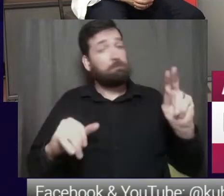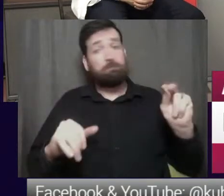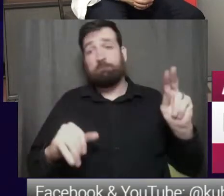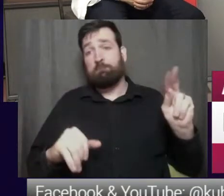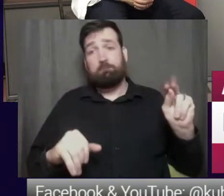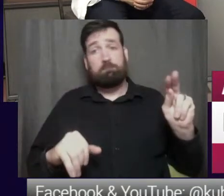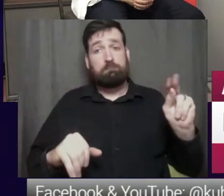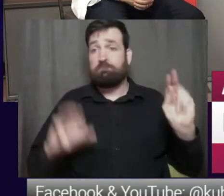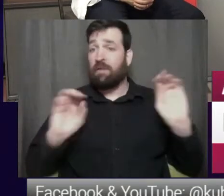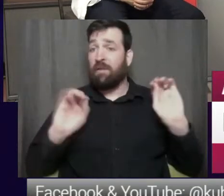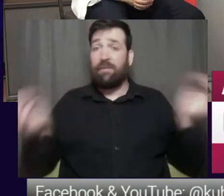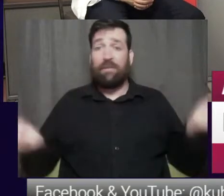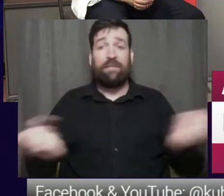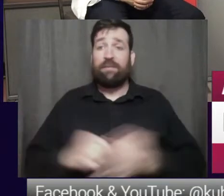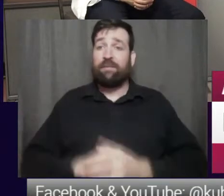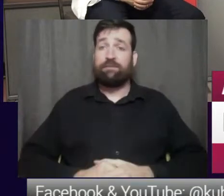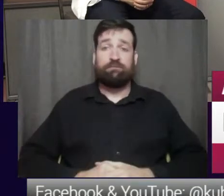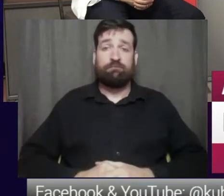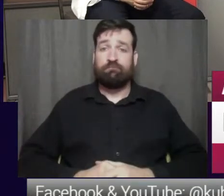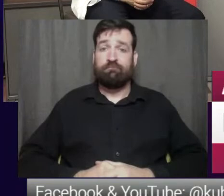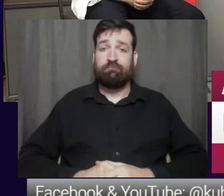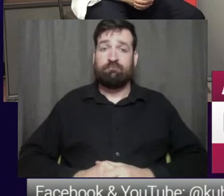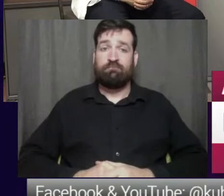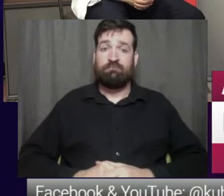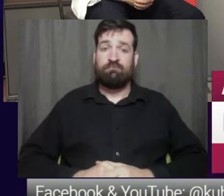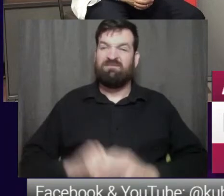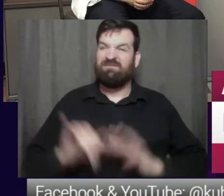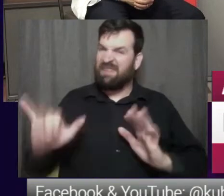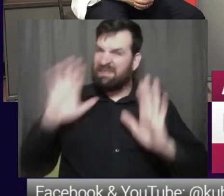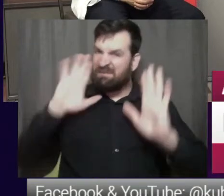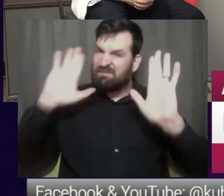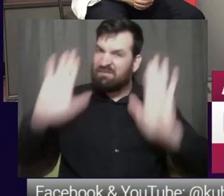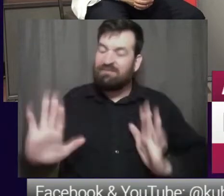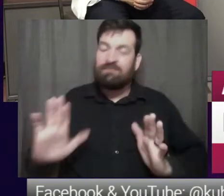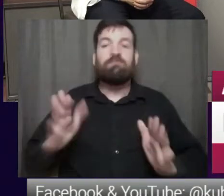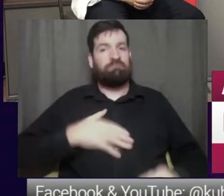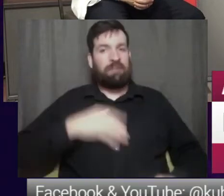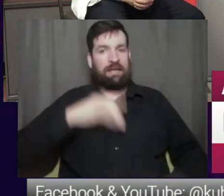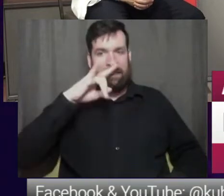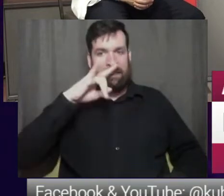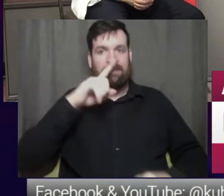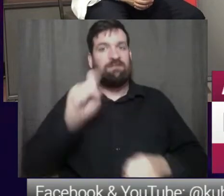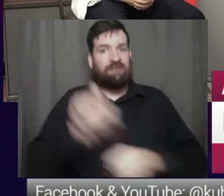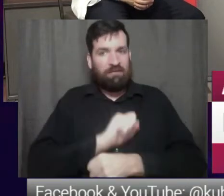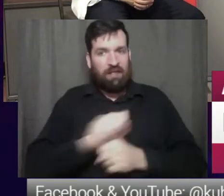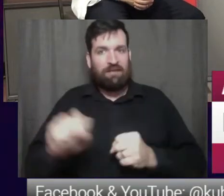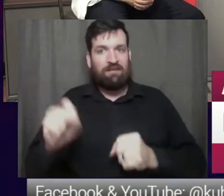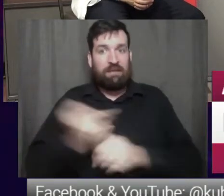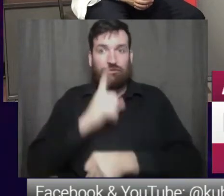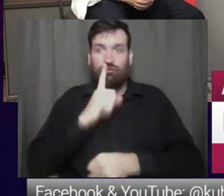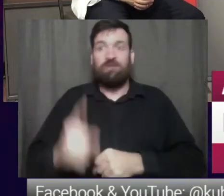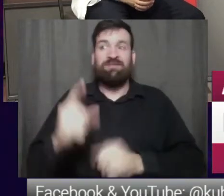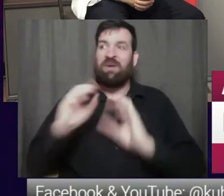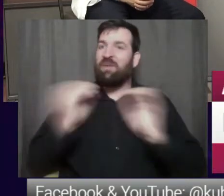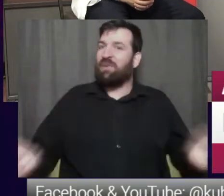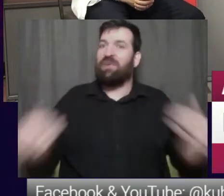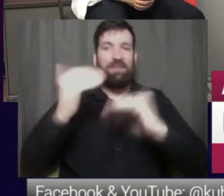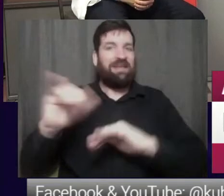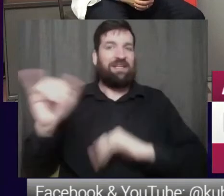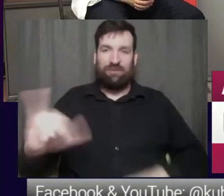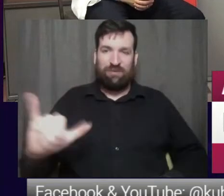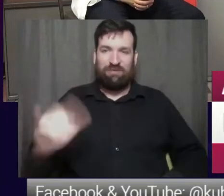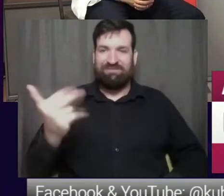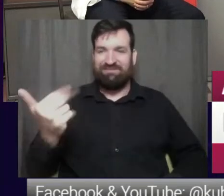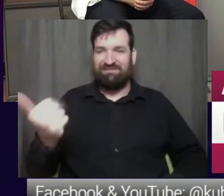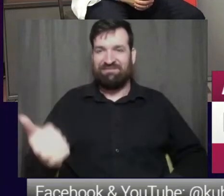at all. Yeah. That's remarkable. And my kids definitely make sure that I know that I don't have any limitations either. You're a